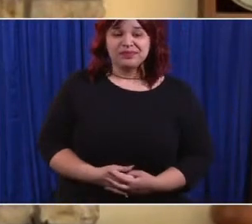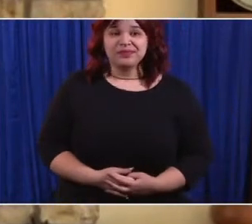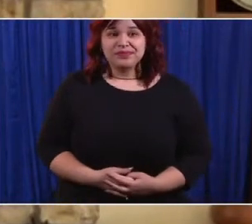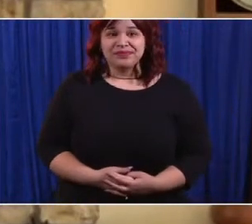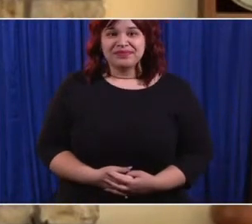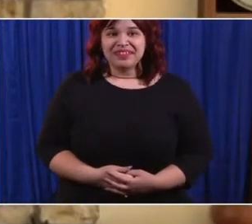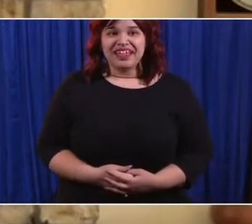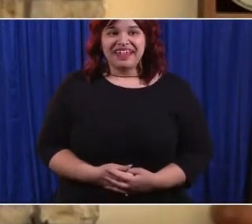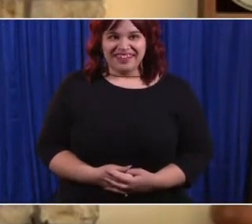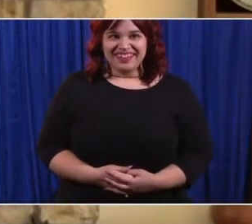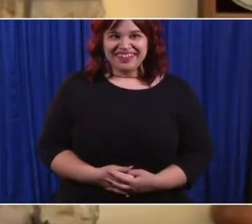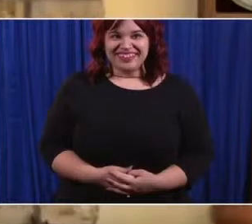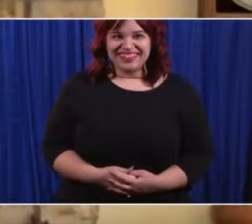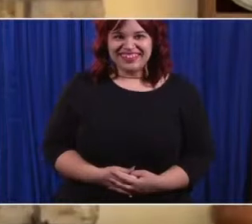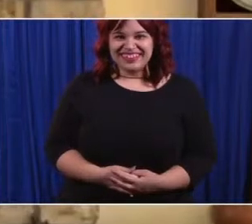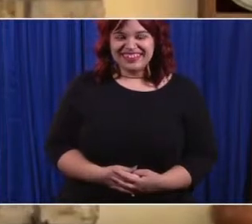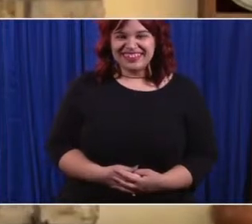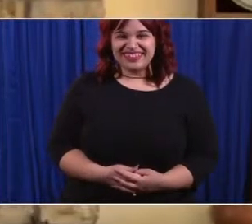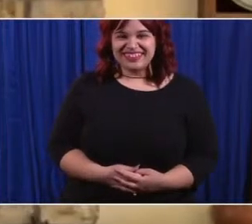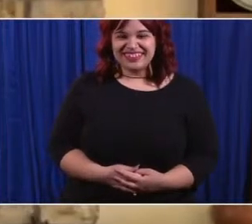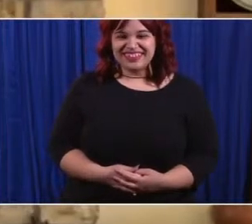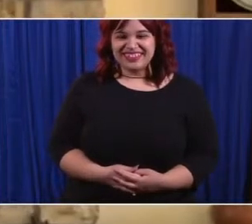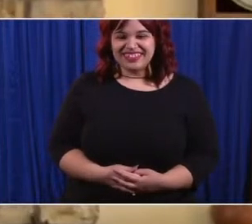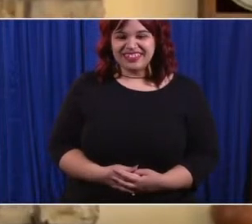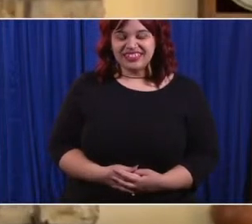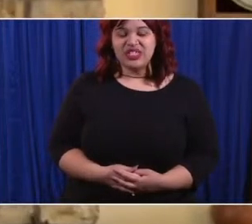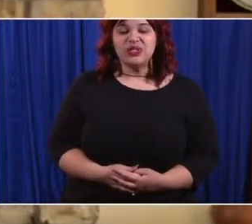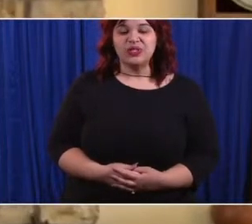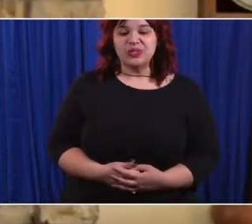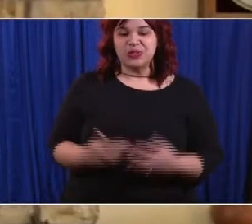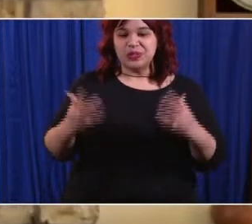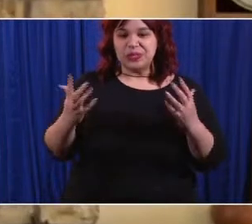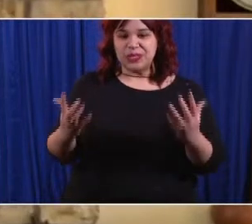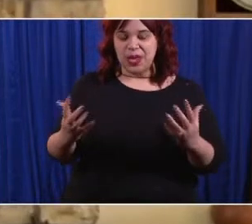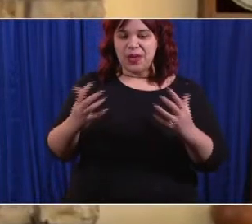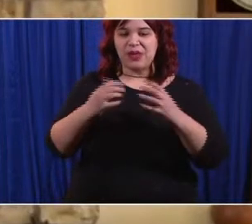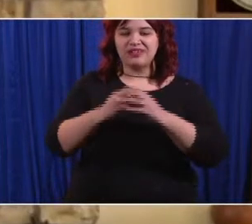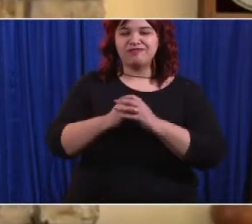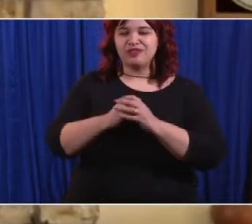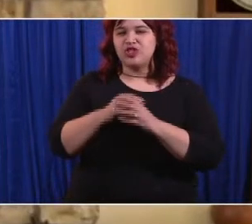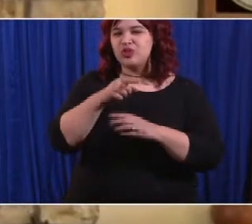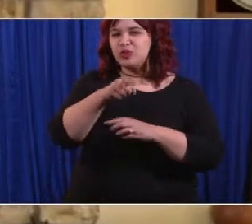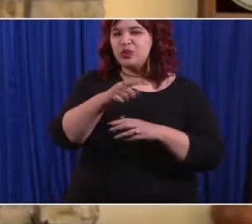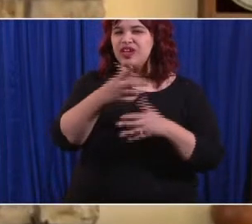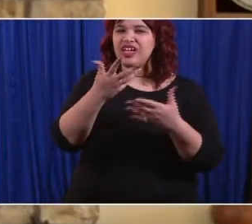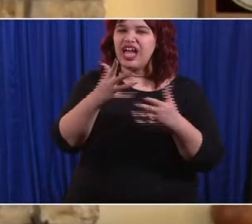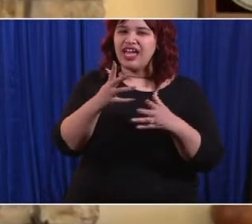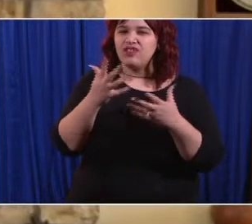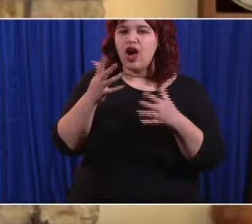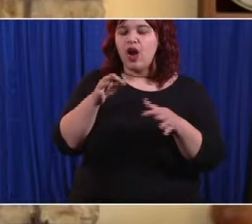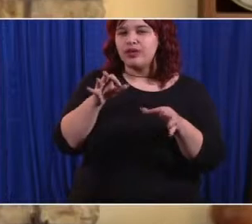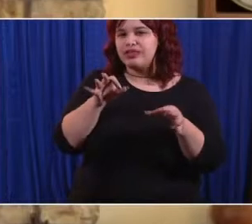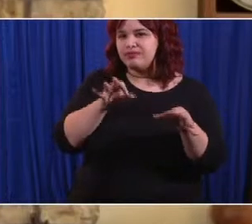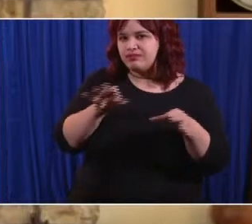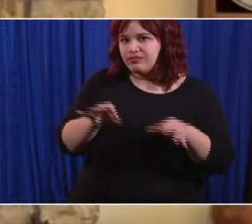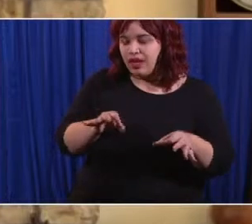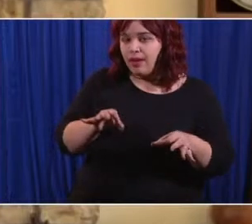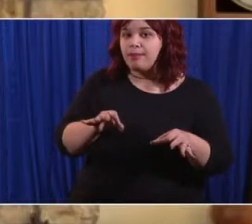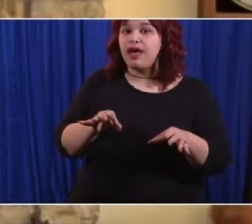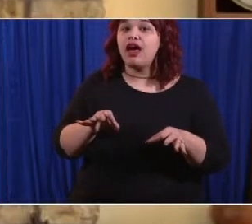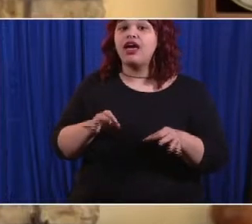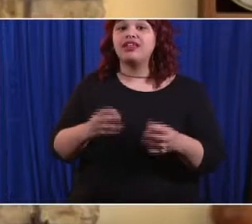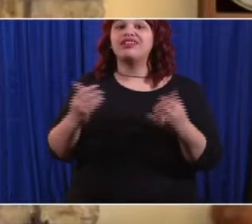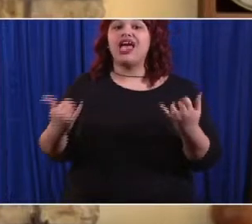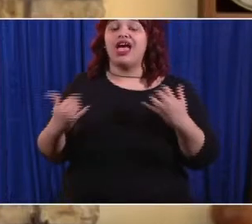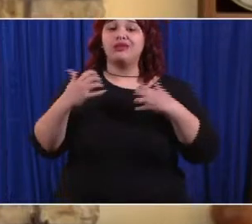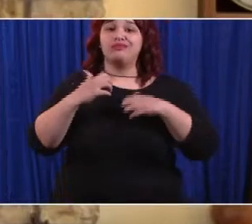You're good. Great. So Dr. Vanderhoff, and you just kind of touched on it, but with these vaccine clinics, are